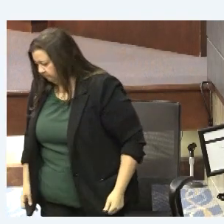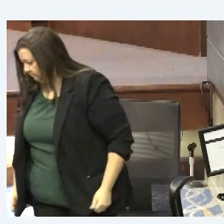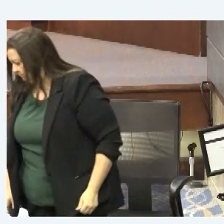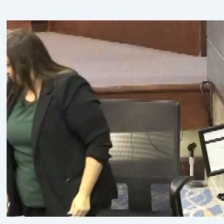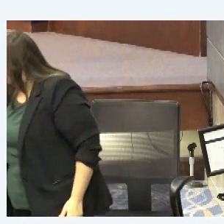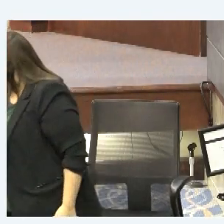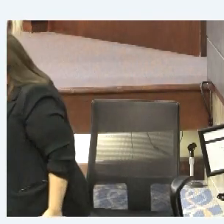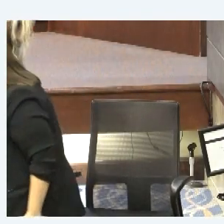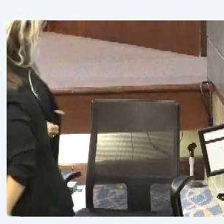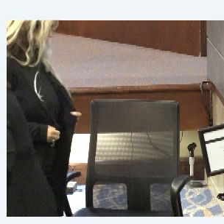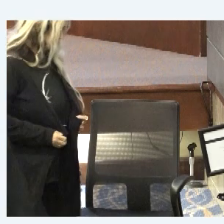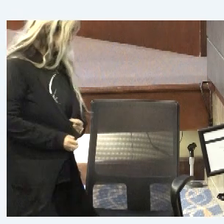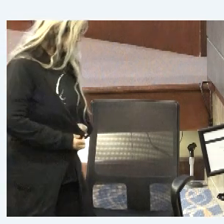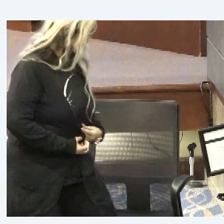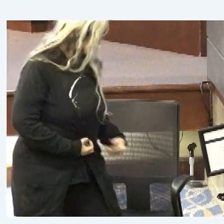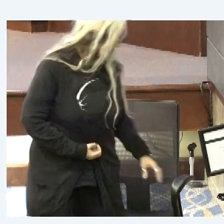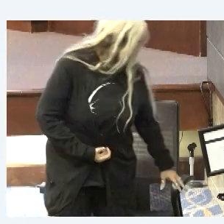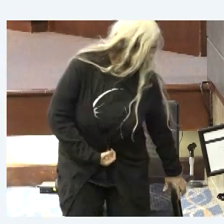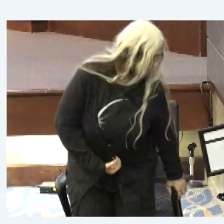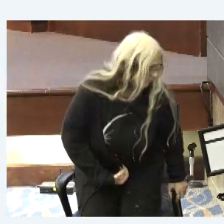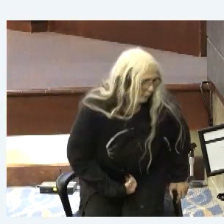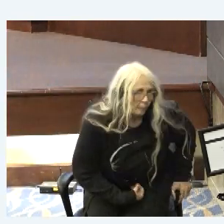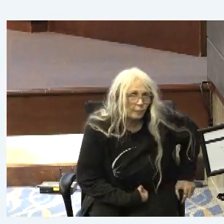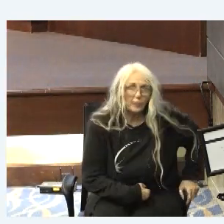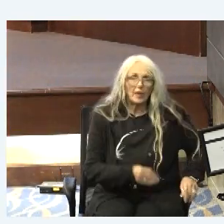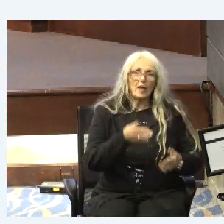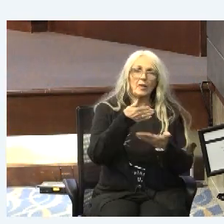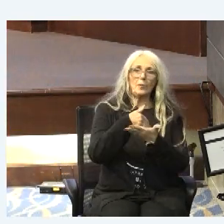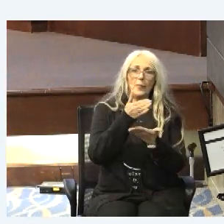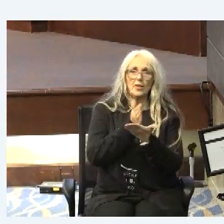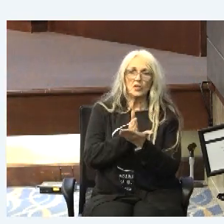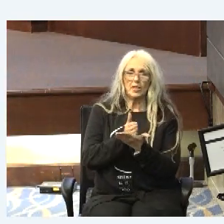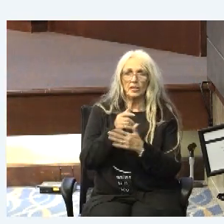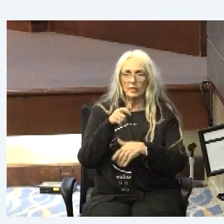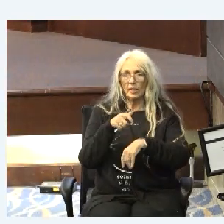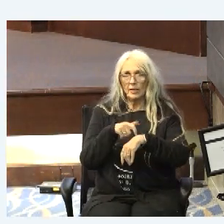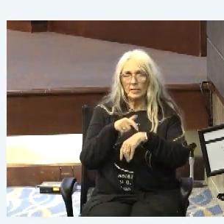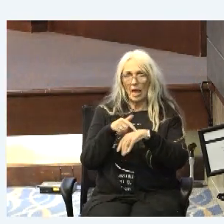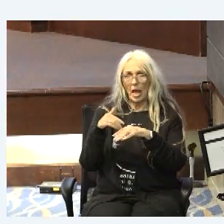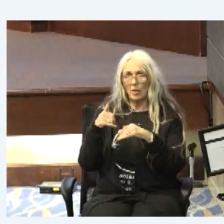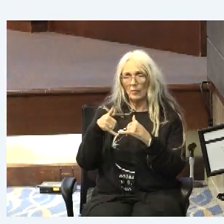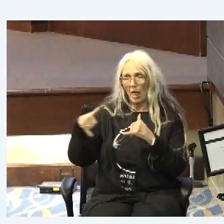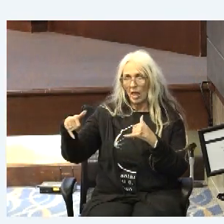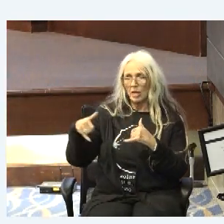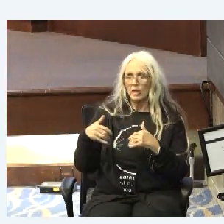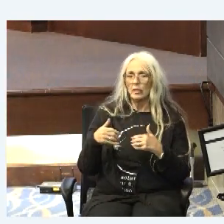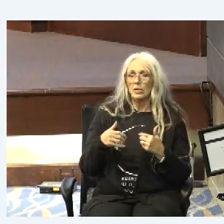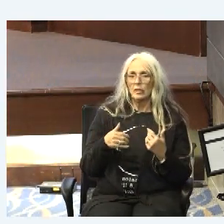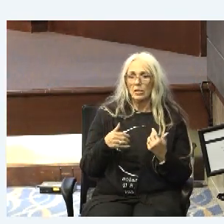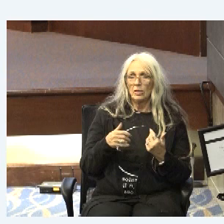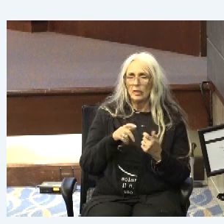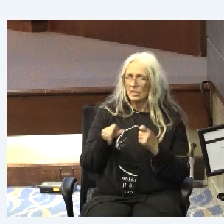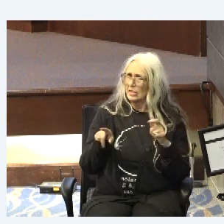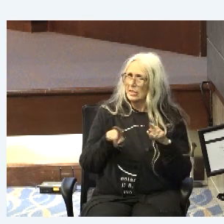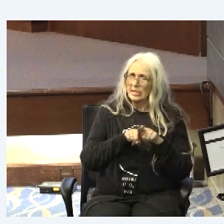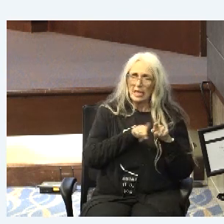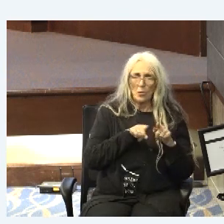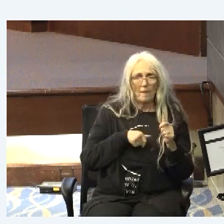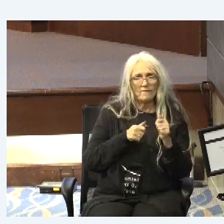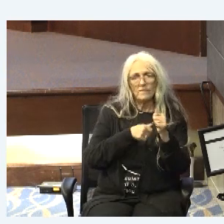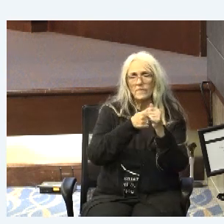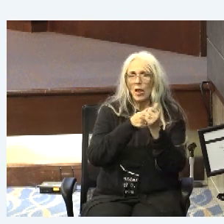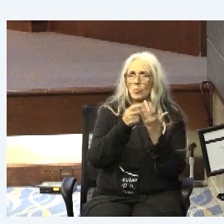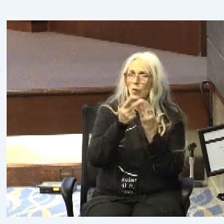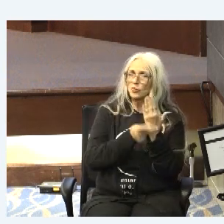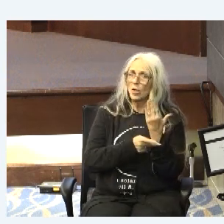timeline, this essentially is the same budget that has been following this project that this